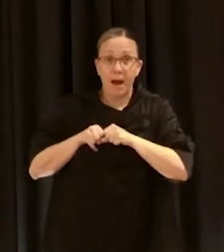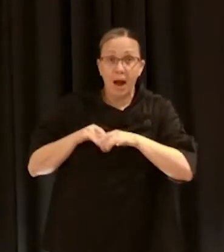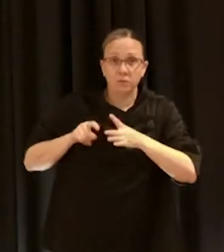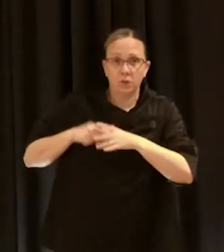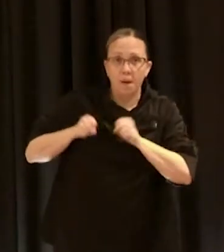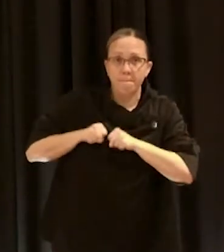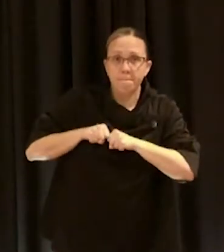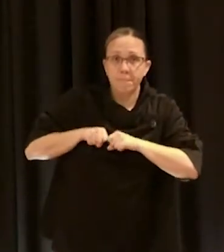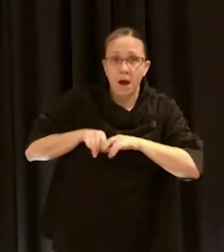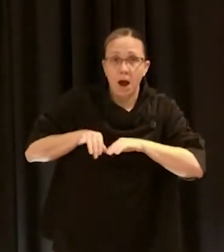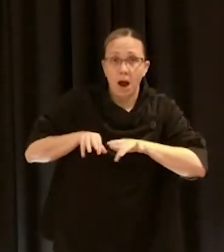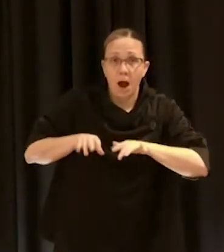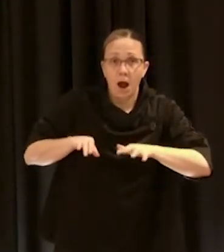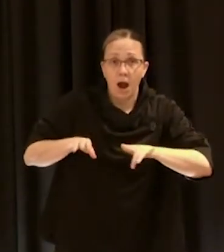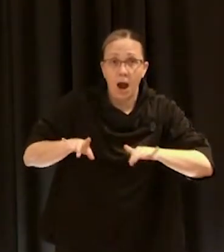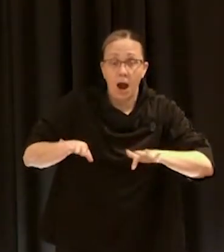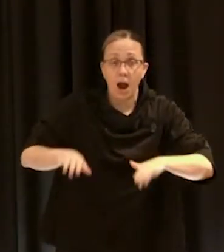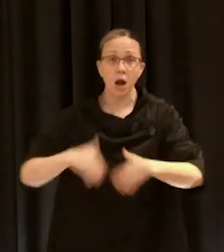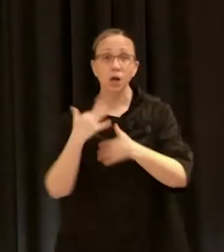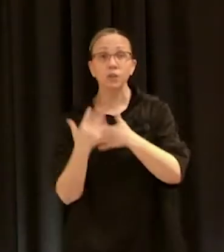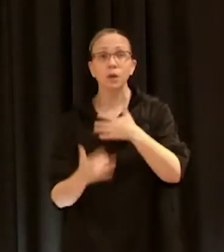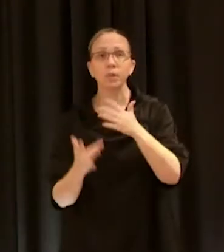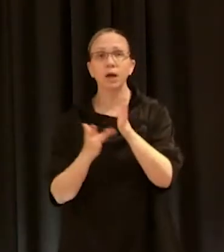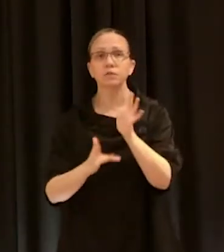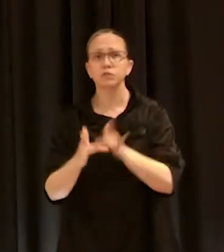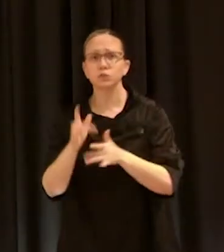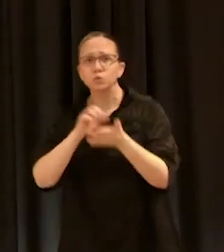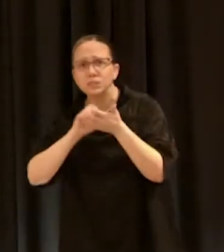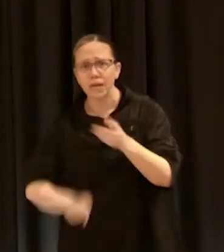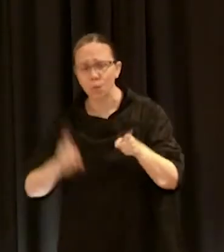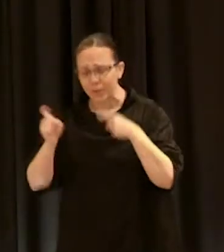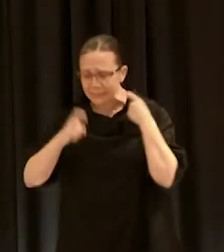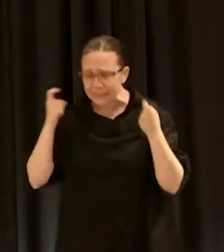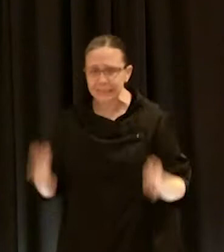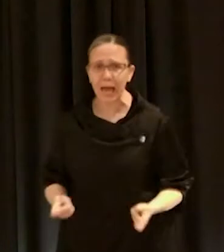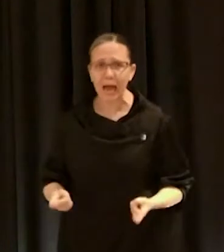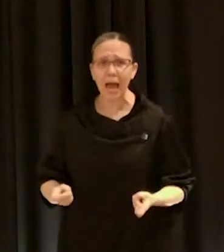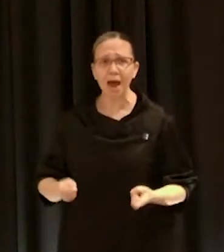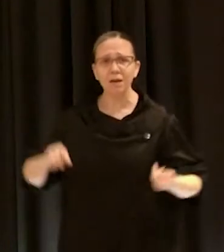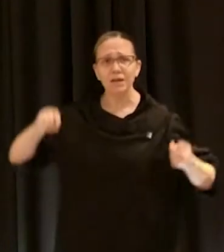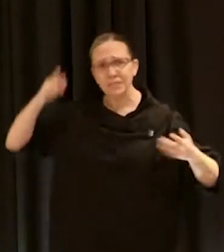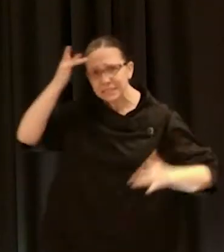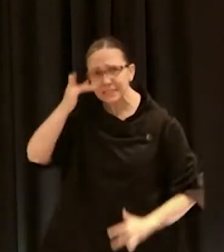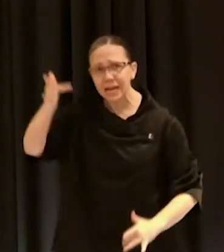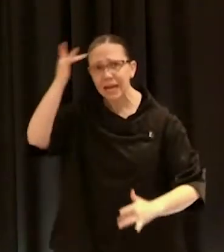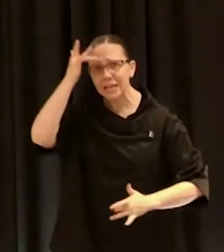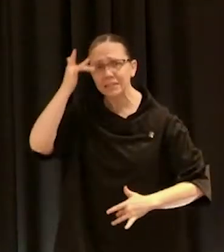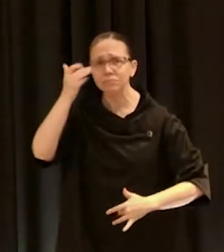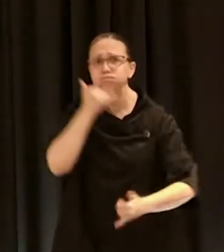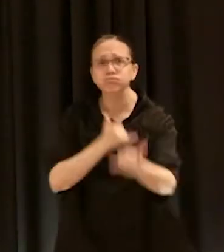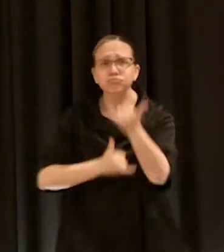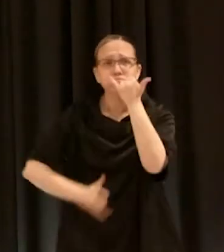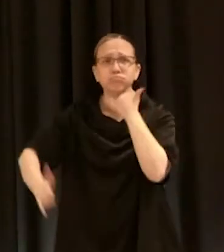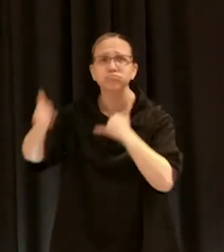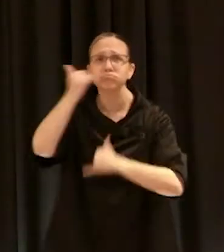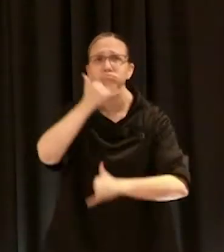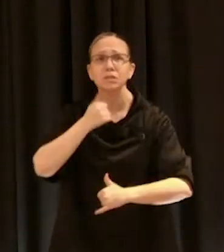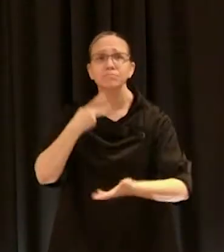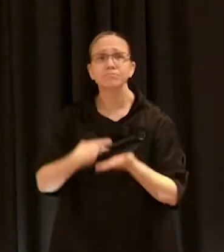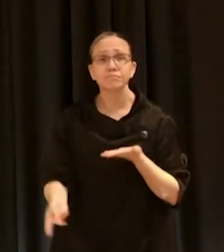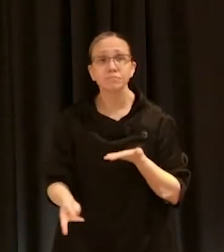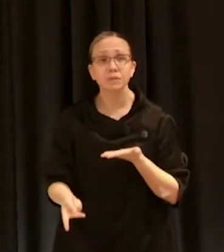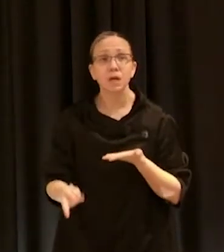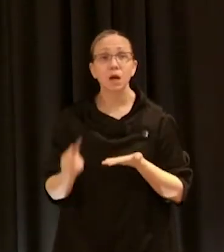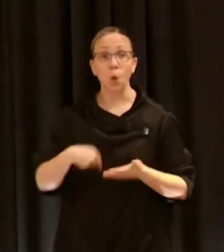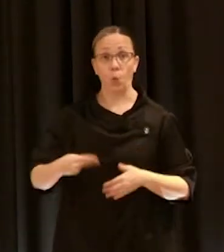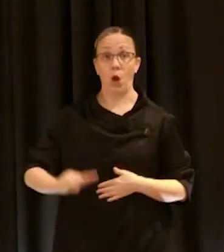starts flowing, the blood of Jesus is going to wash away sin, infirmities, shortcomings, and mistakes. We